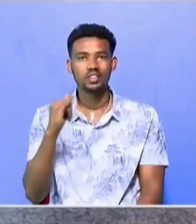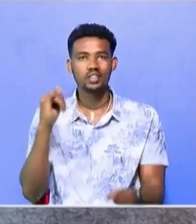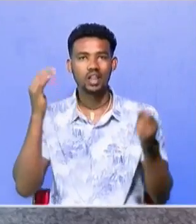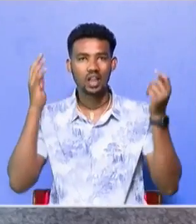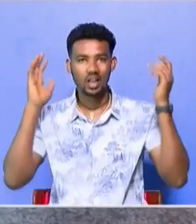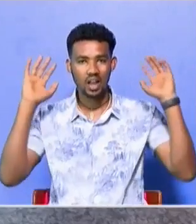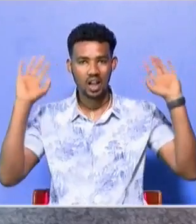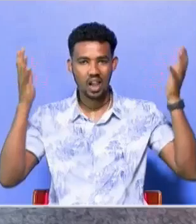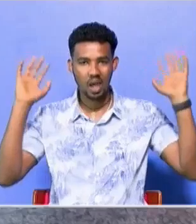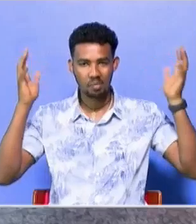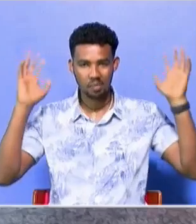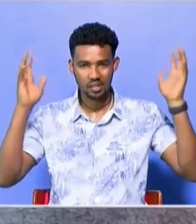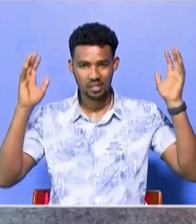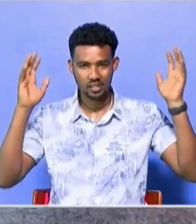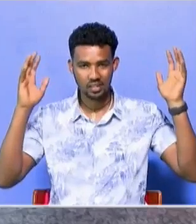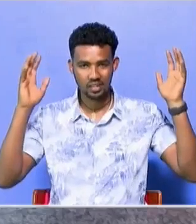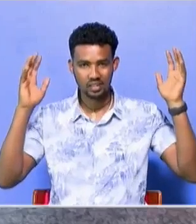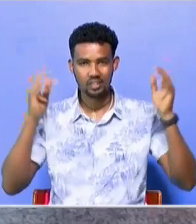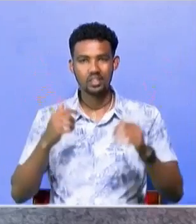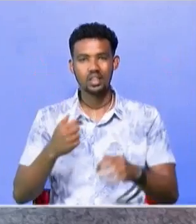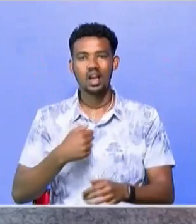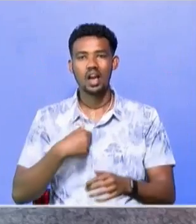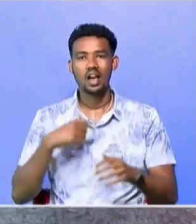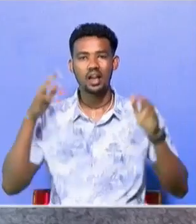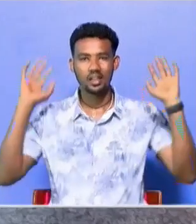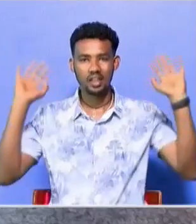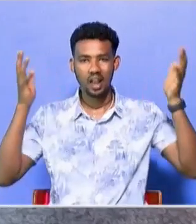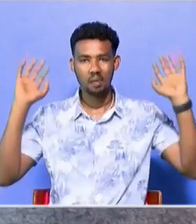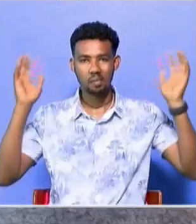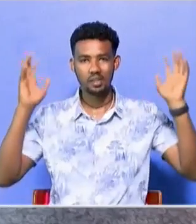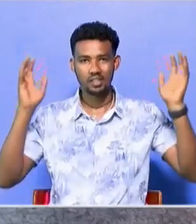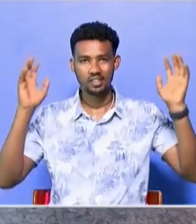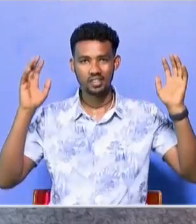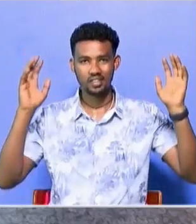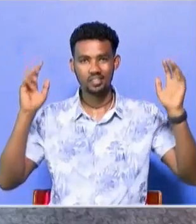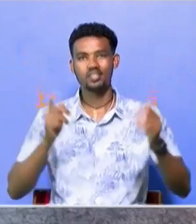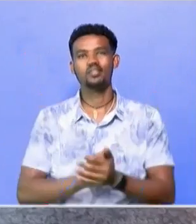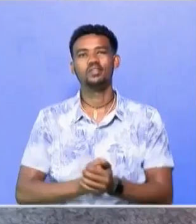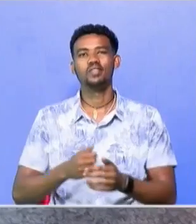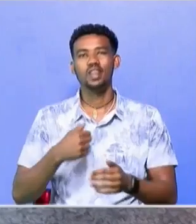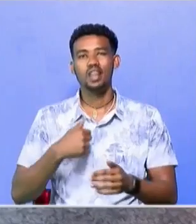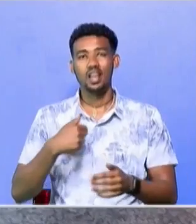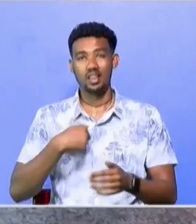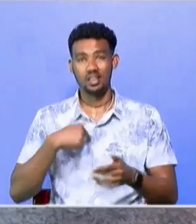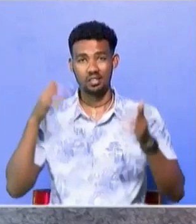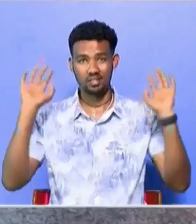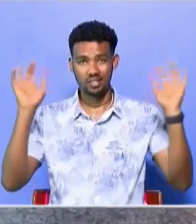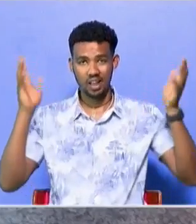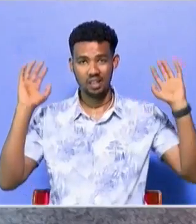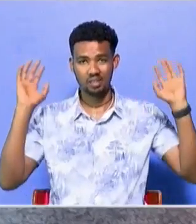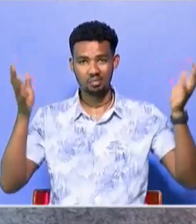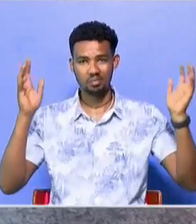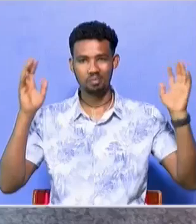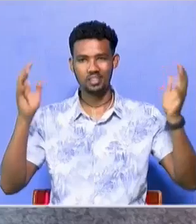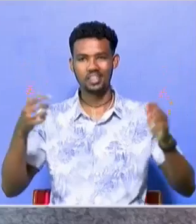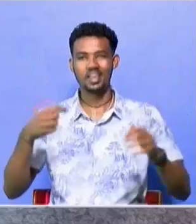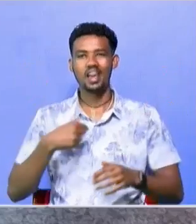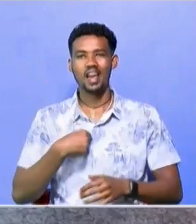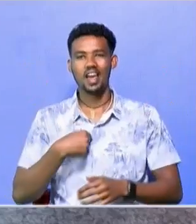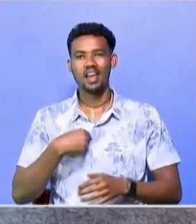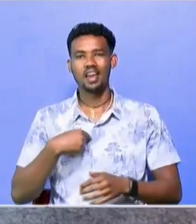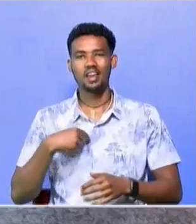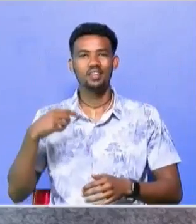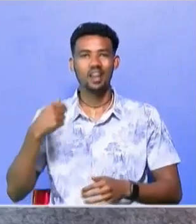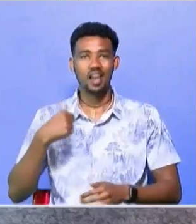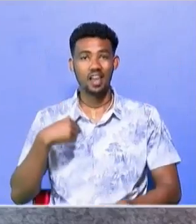clapping. Look at this. I am clapping. I am